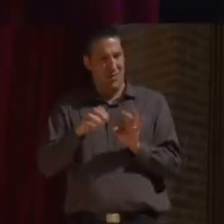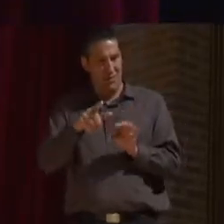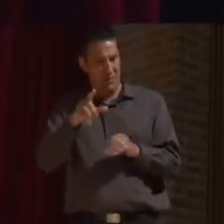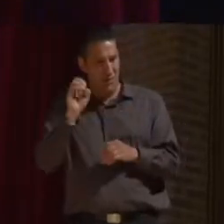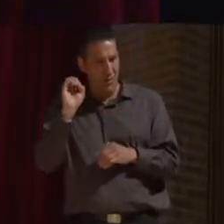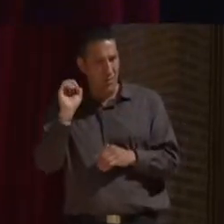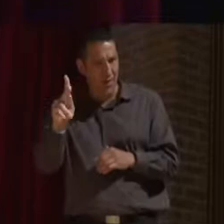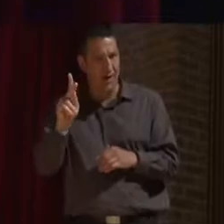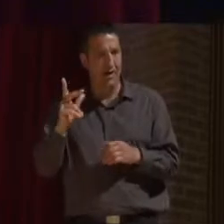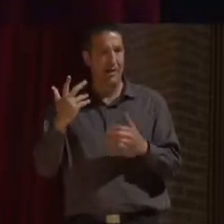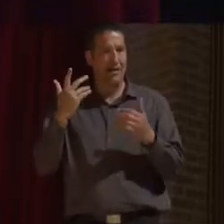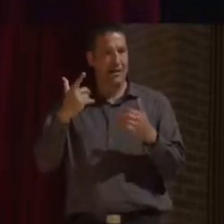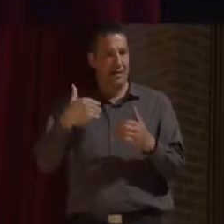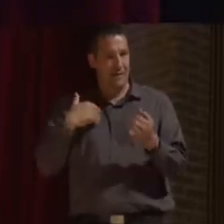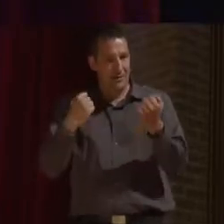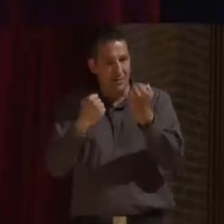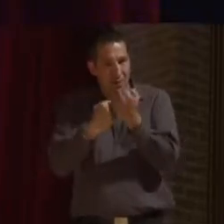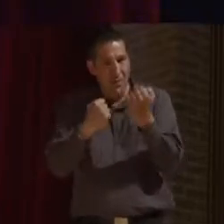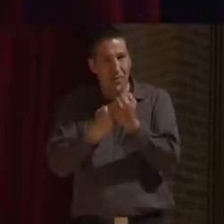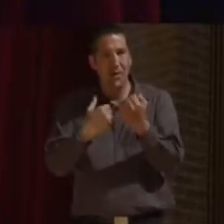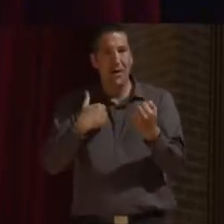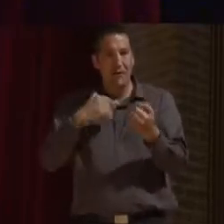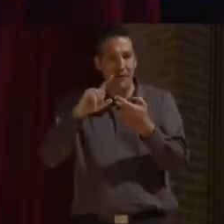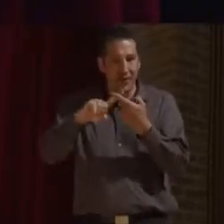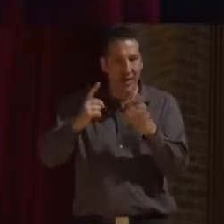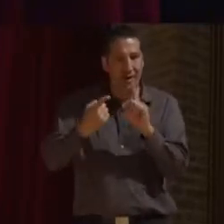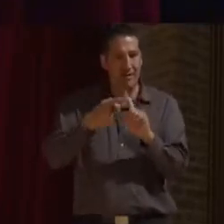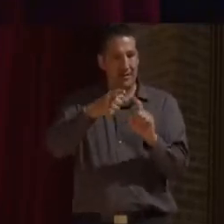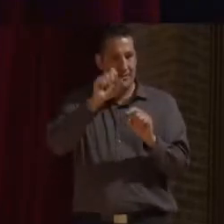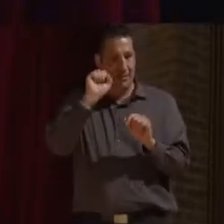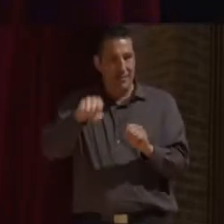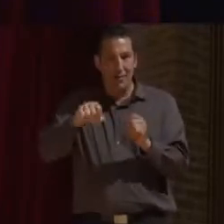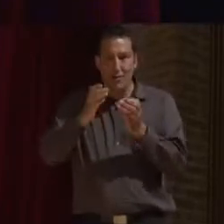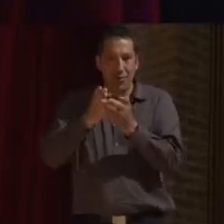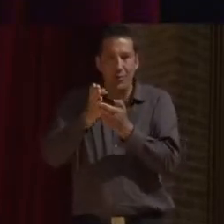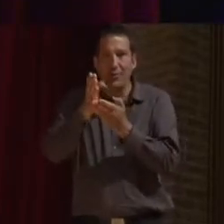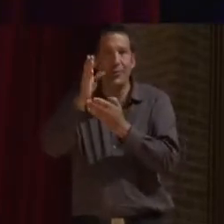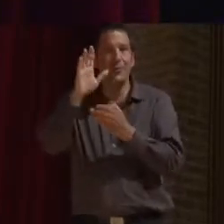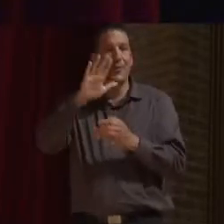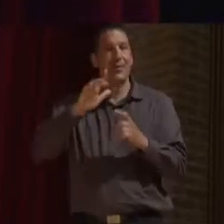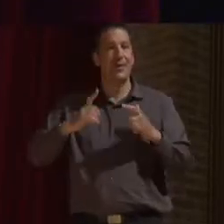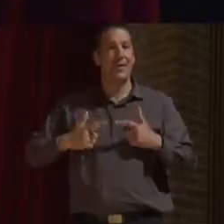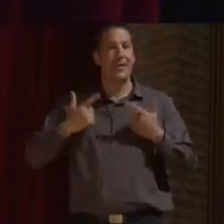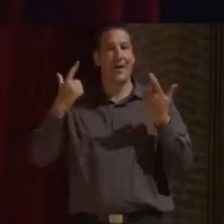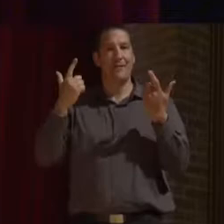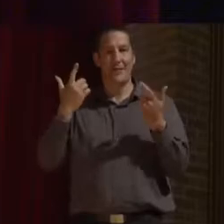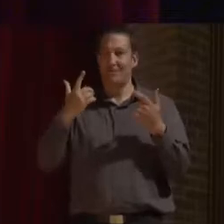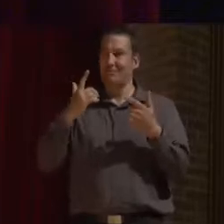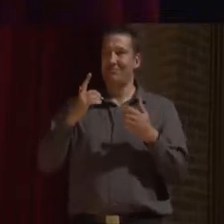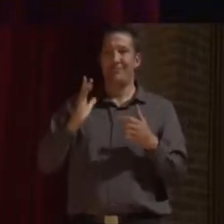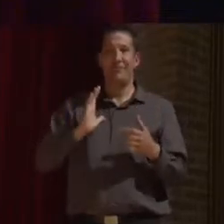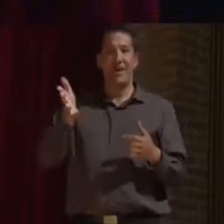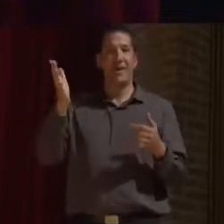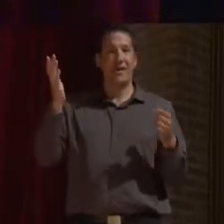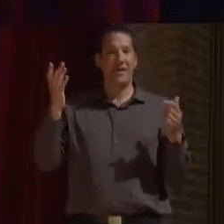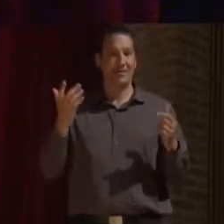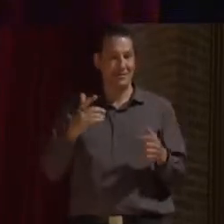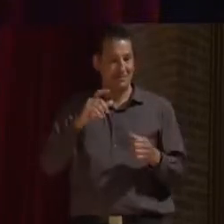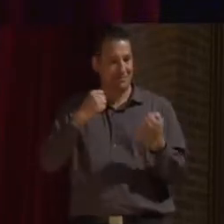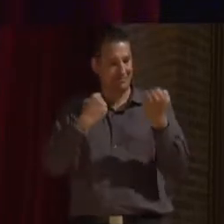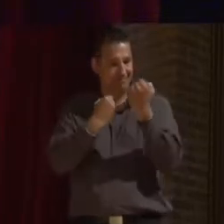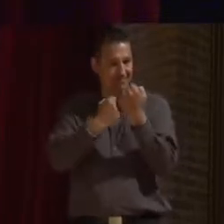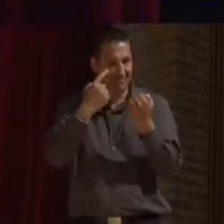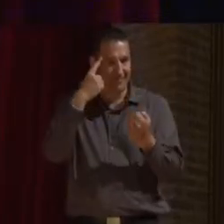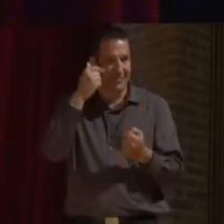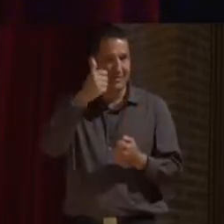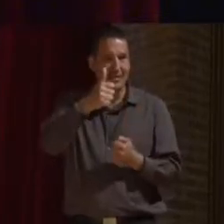have that support, and they're going to be able to navigate their life and be able to advocate for the